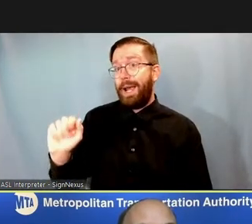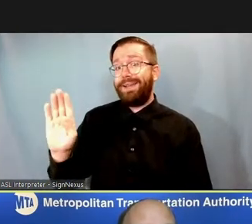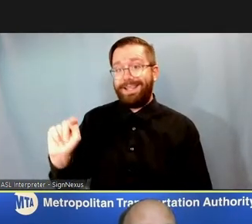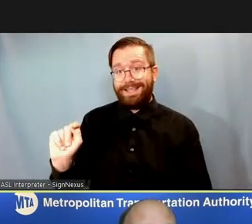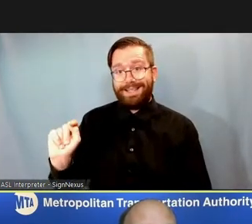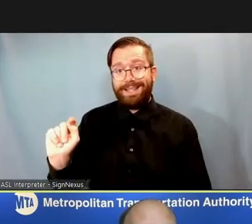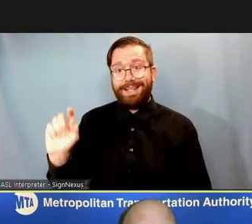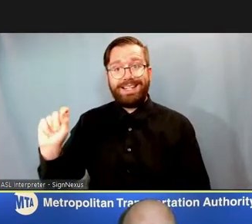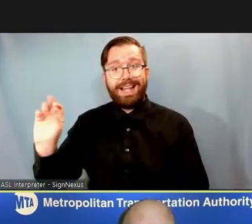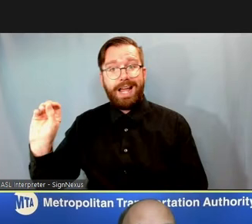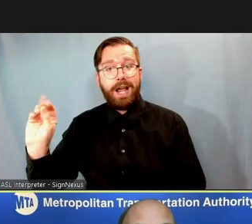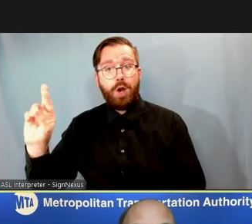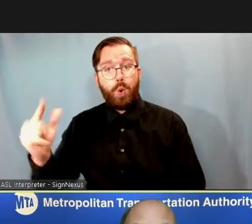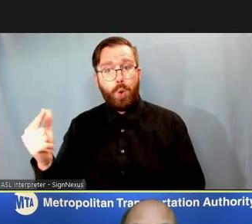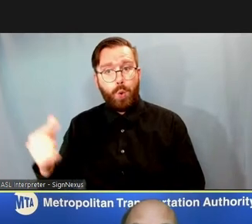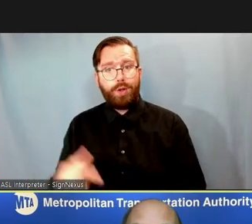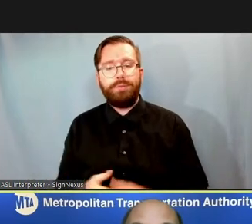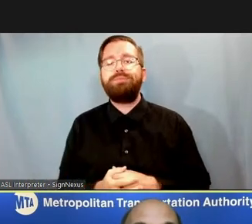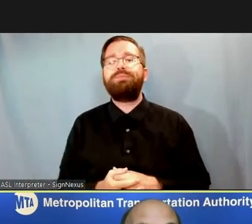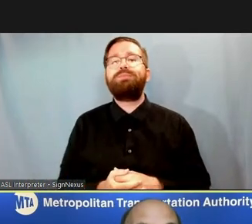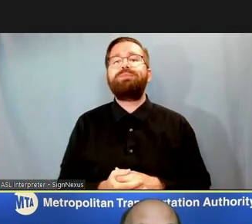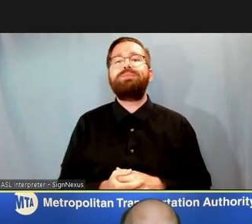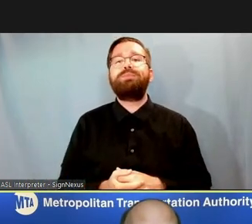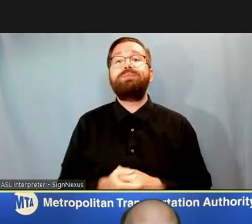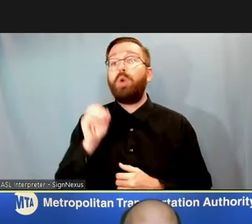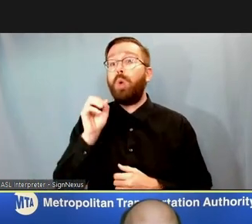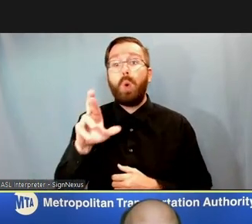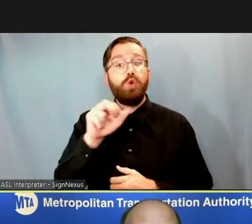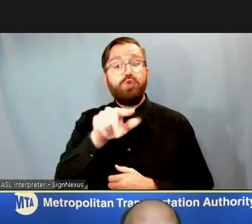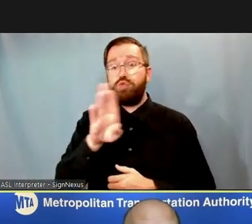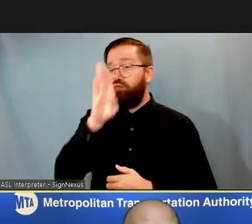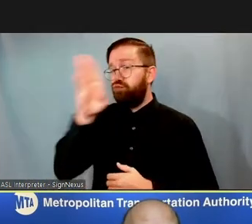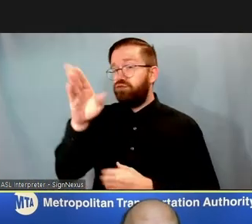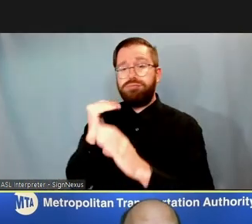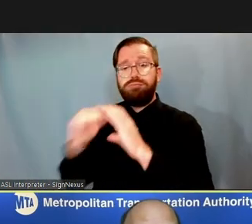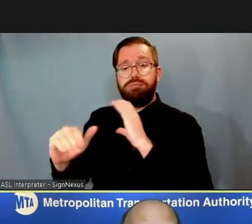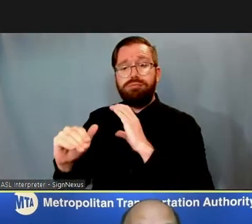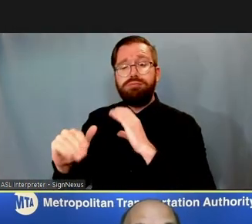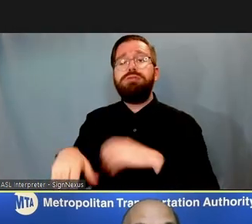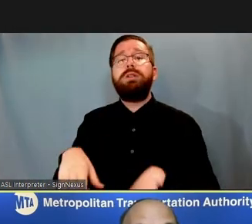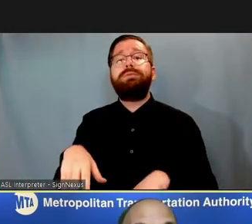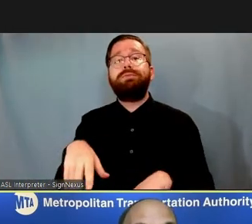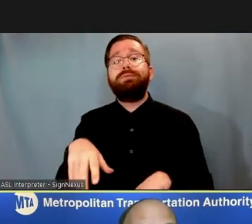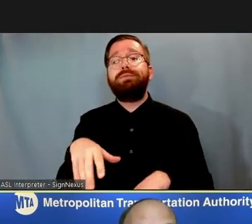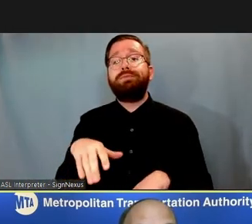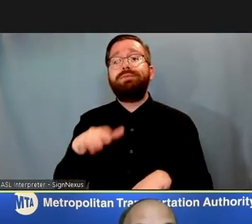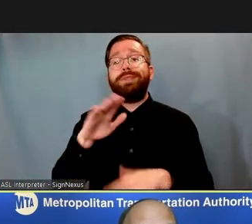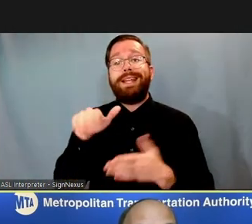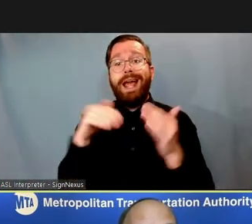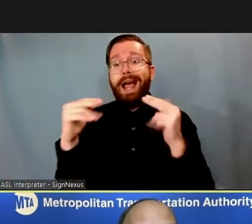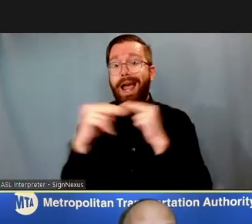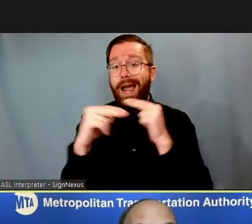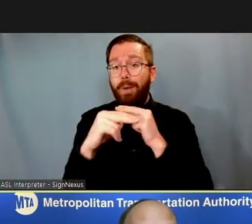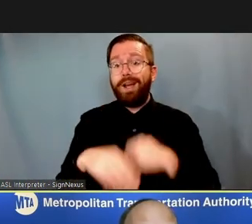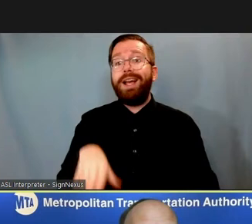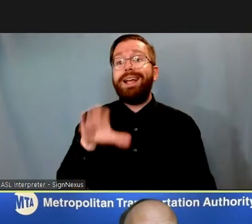you may also submit comments directly to the federal highway administration via email at cbdtp